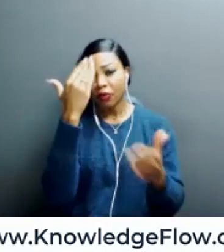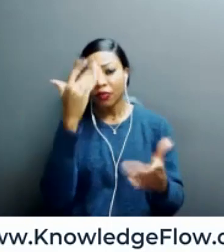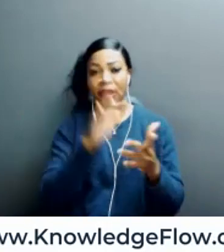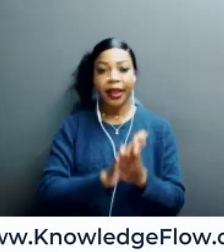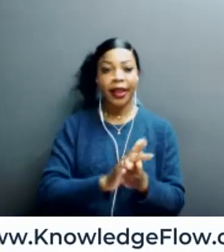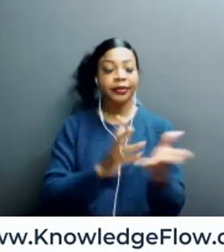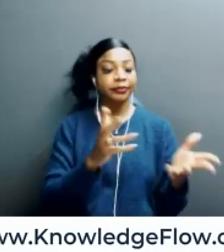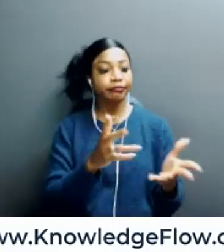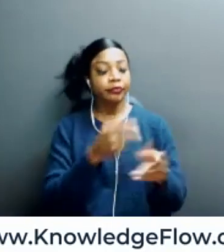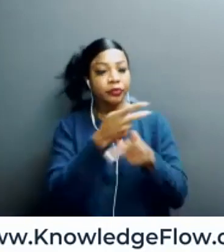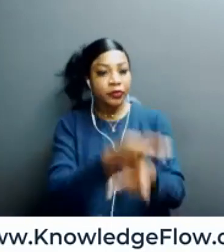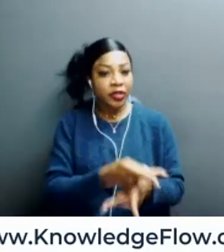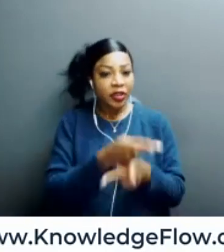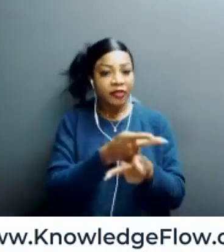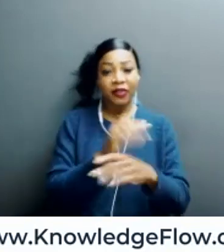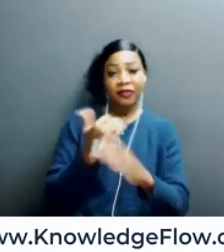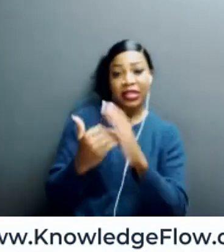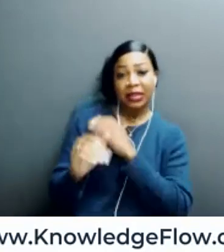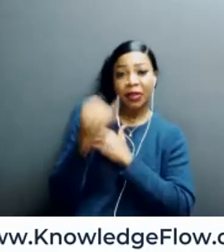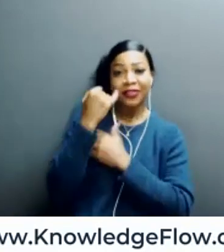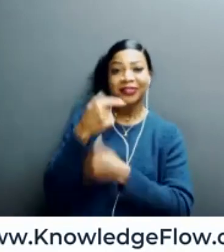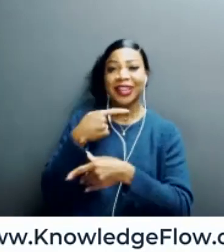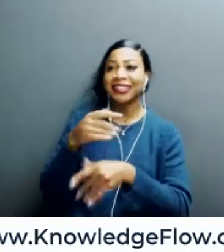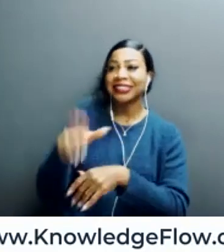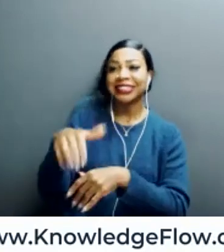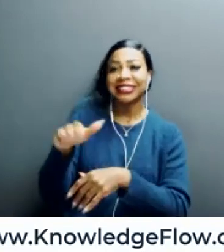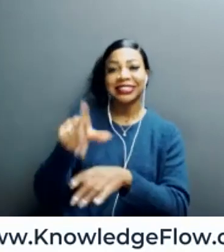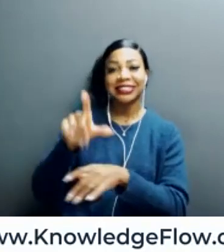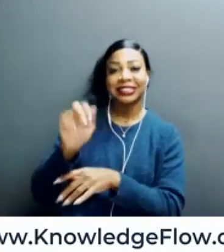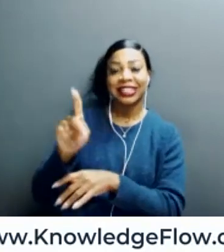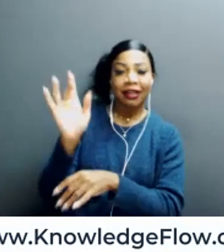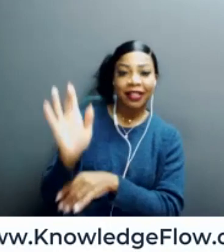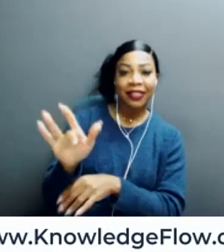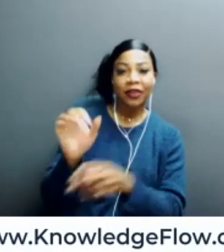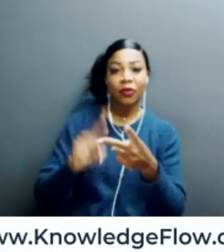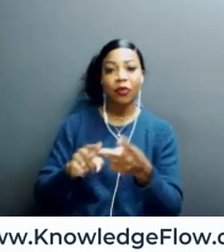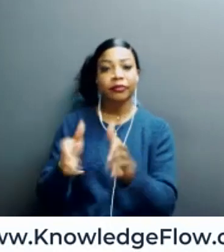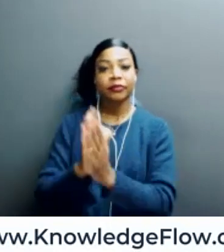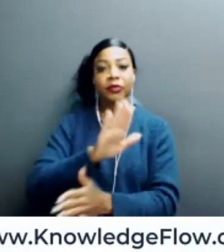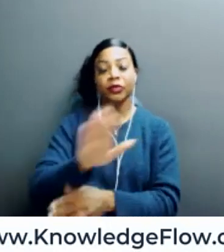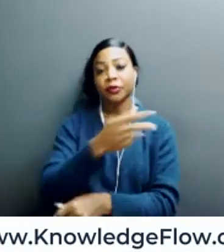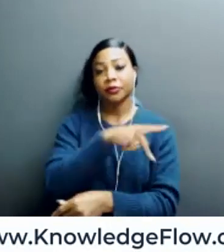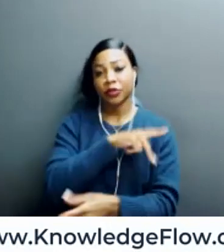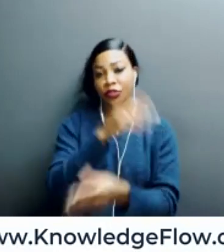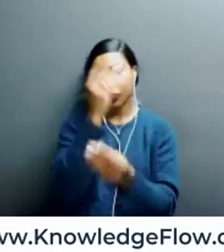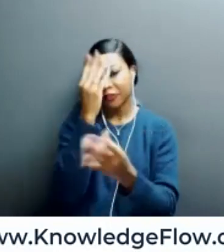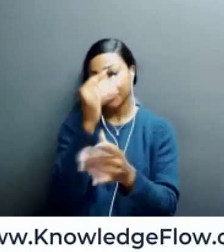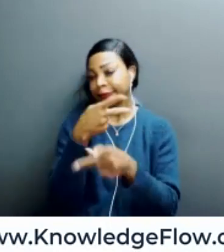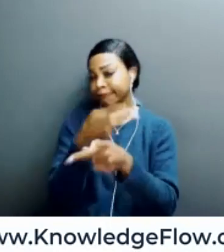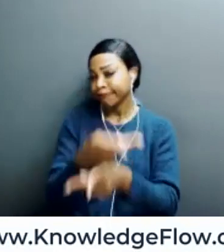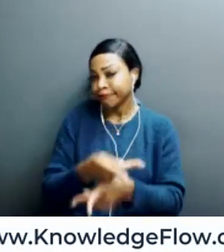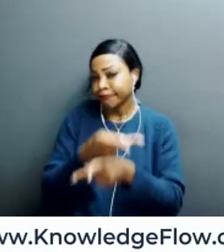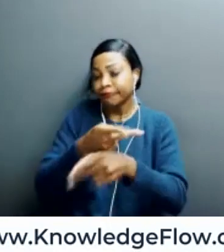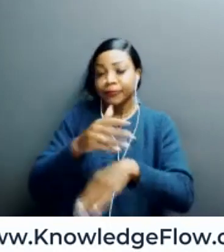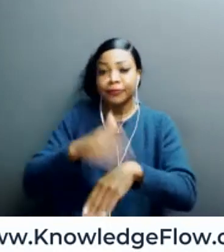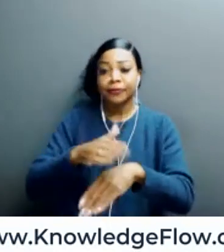or messages or requests that are asking you to either click into a link or for your personal information um and I think the biggest you know thing I can